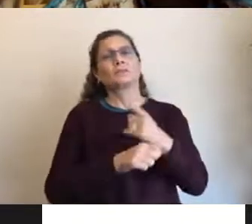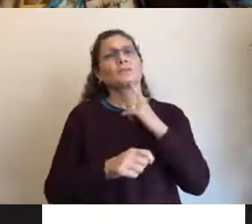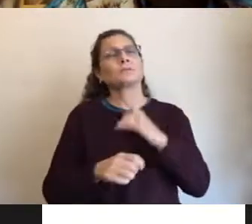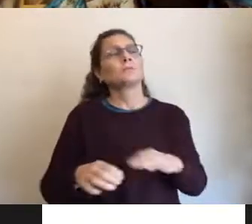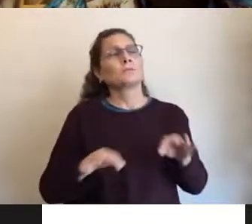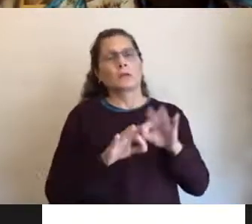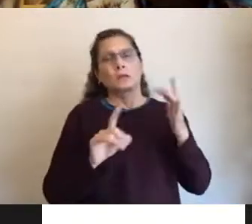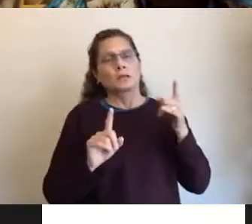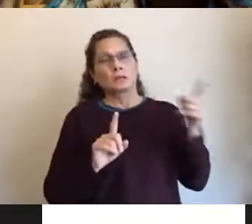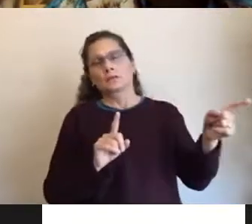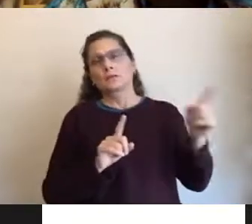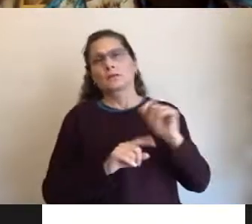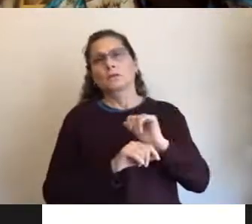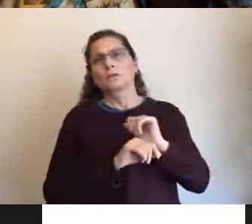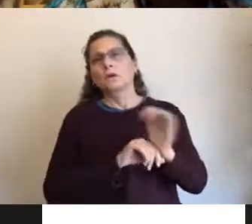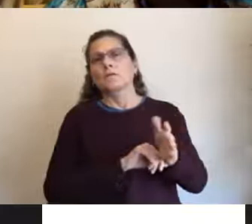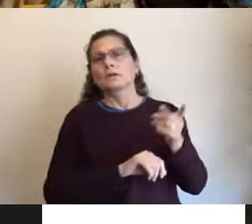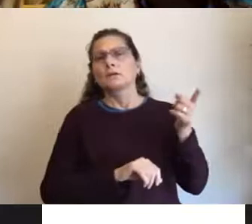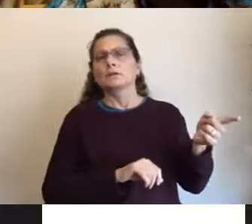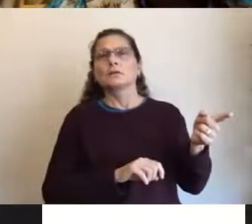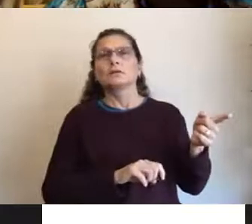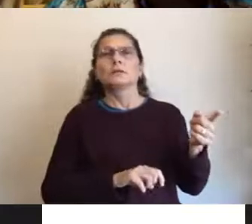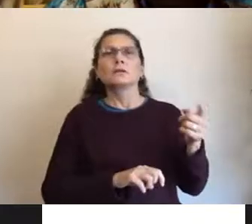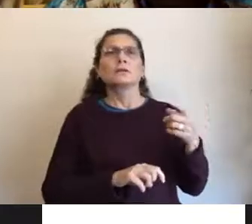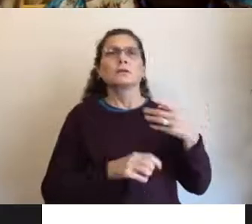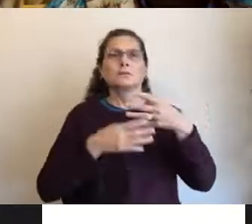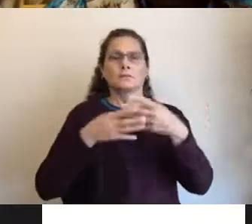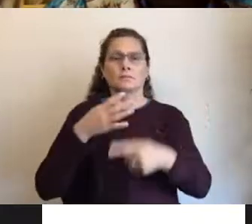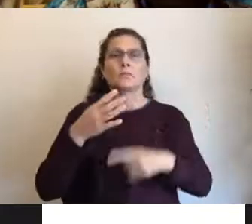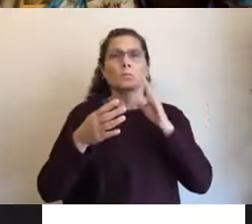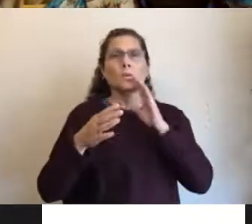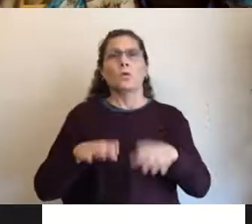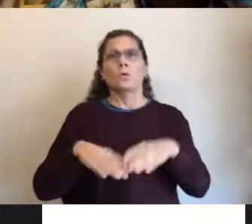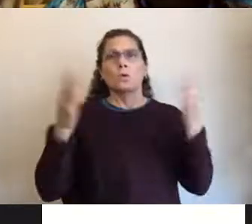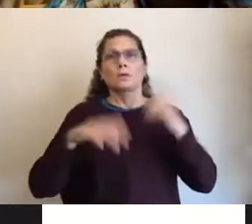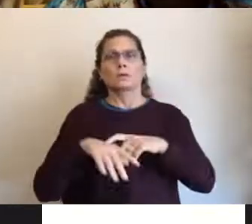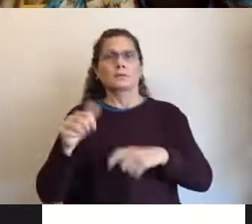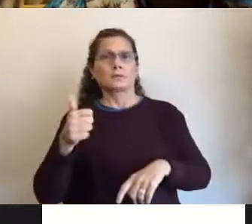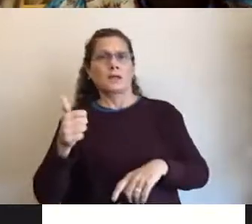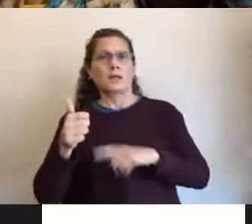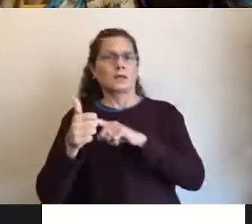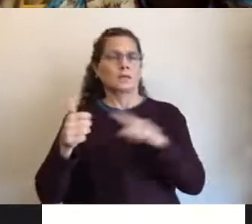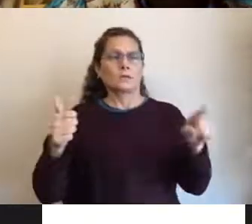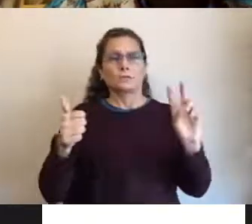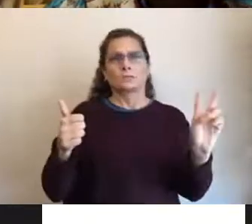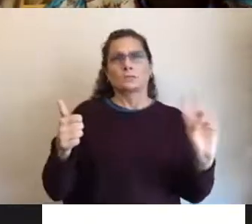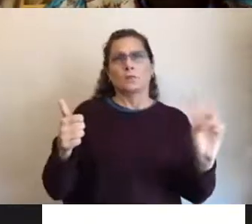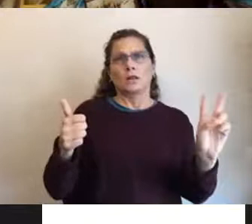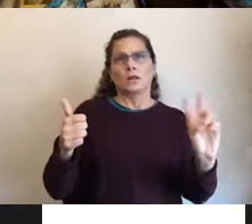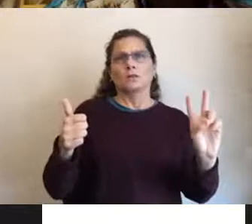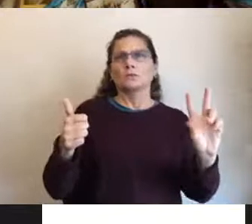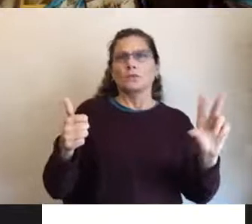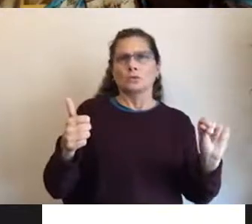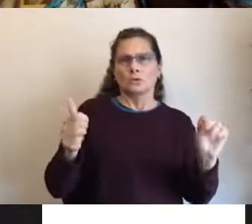clinics will be open from 10 a.m. until 2:30 p.m. The locations change each day. So there